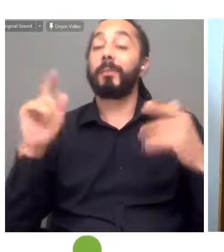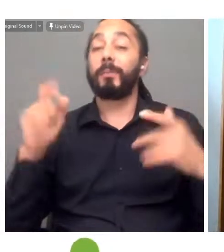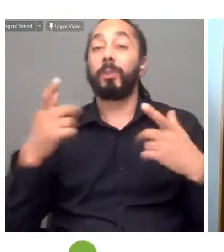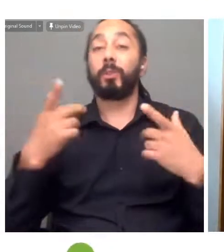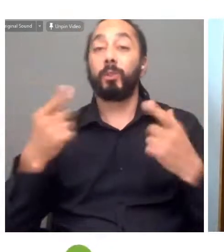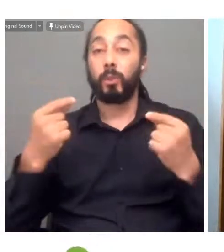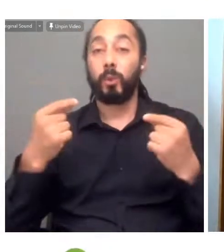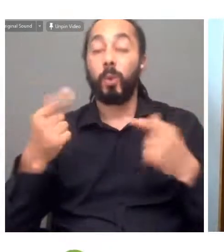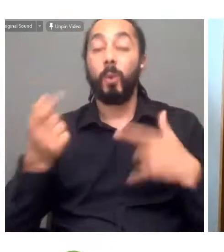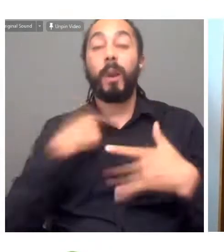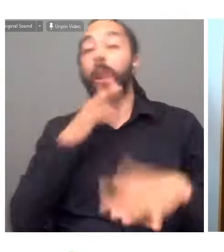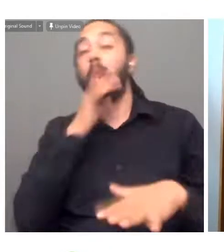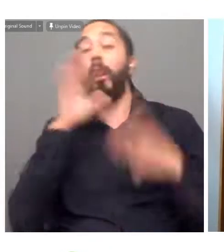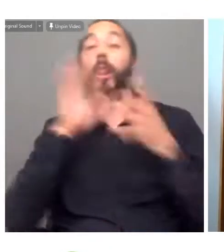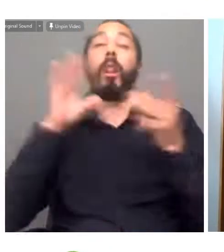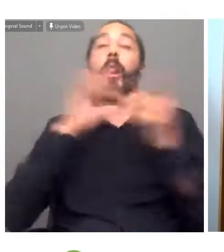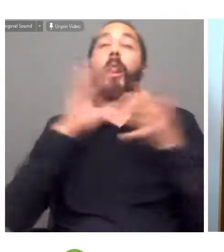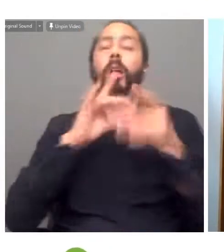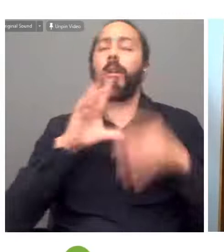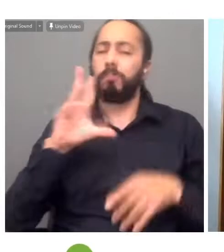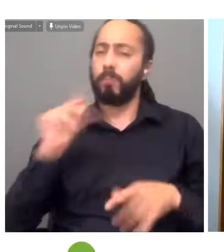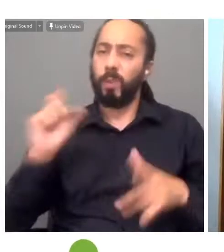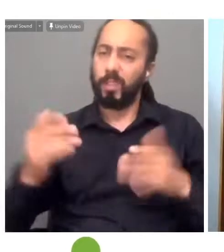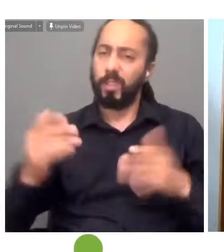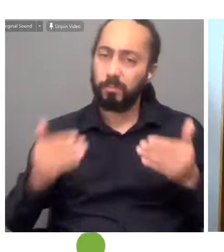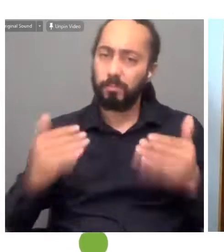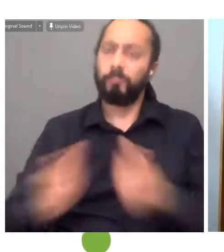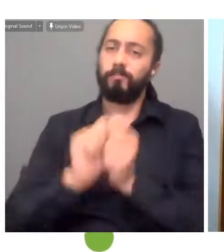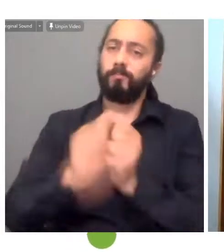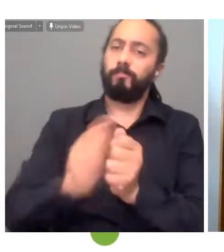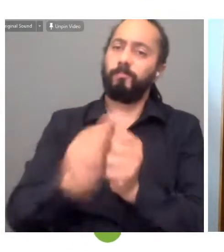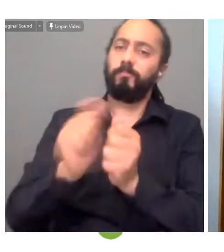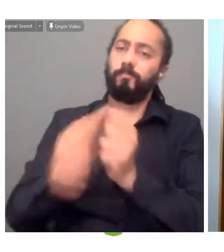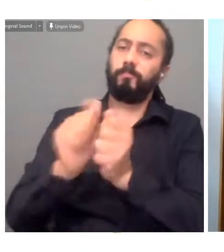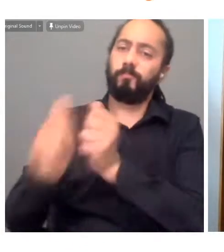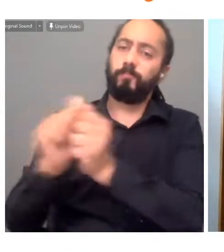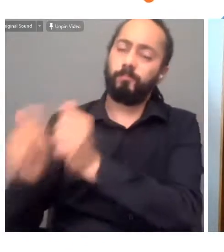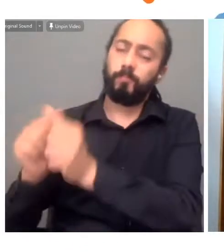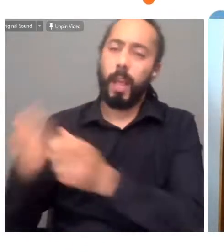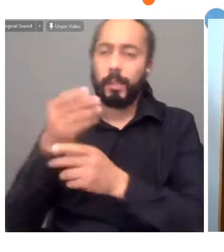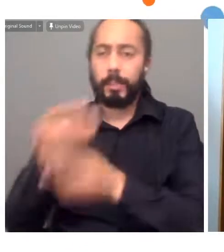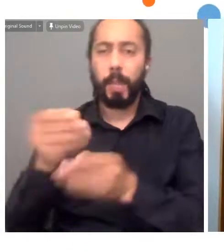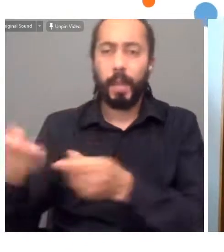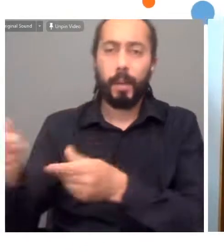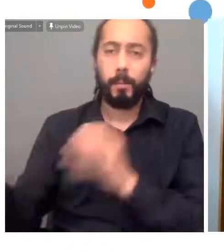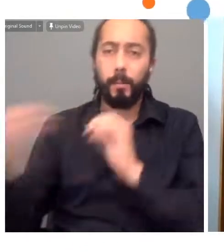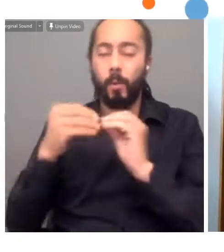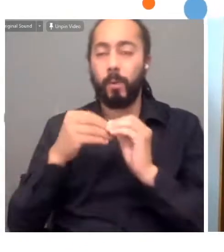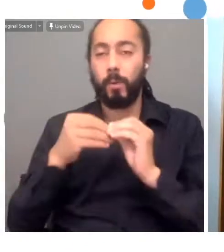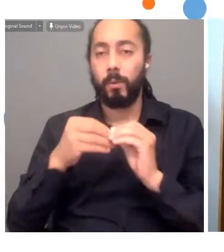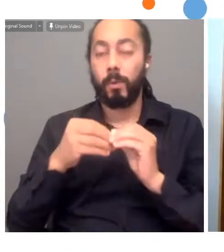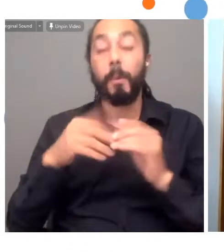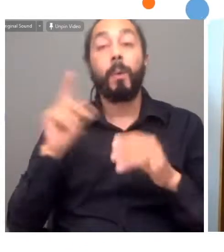starting to see that in some cases, and I know we need to do so much more, but